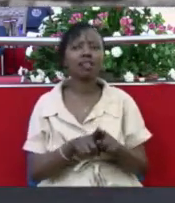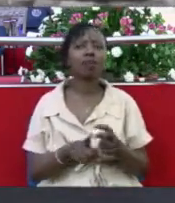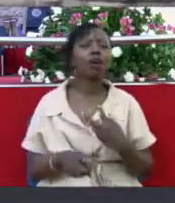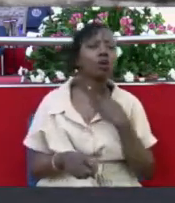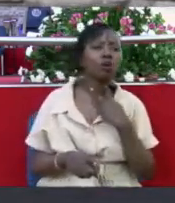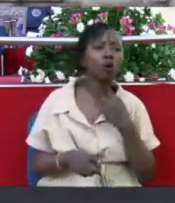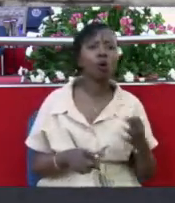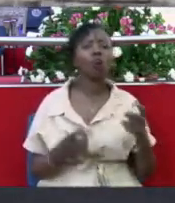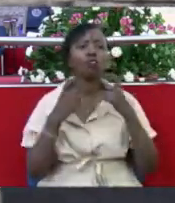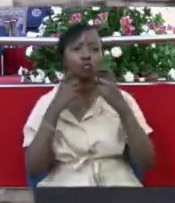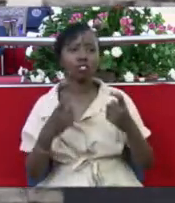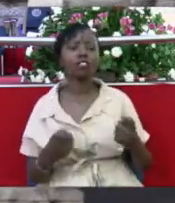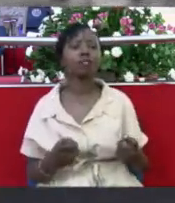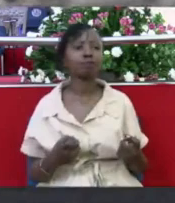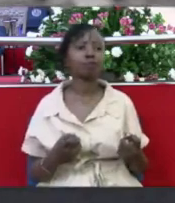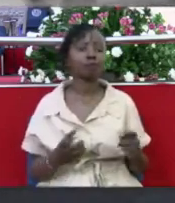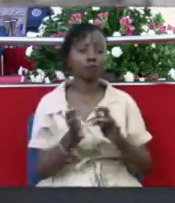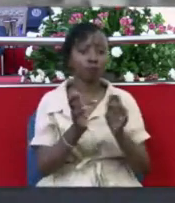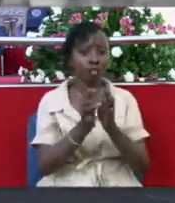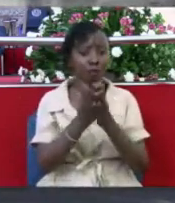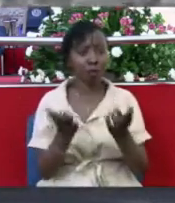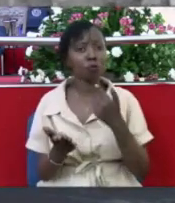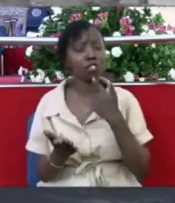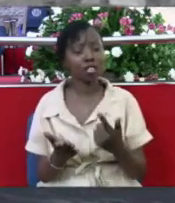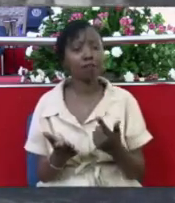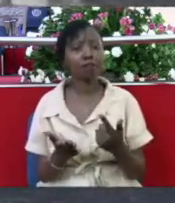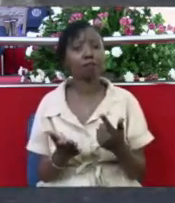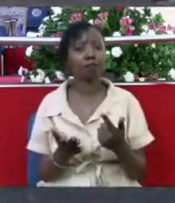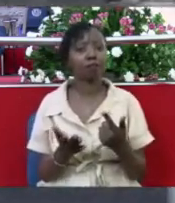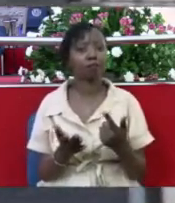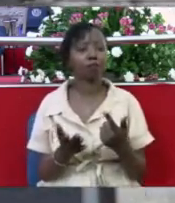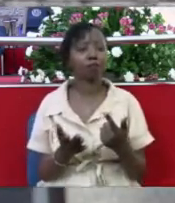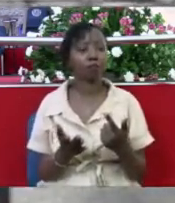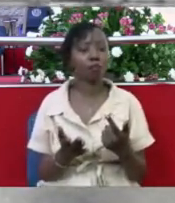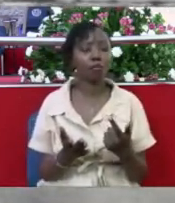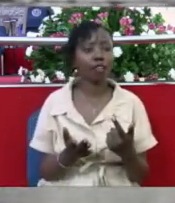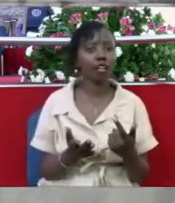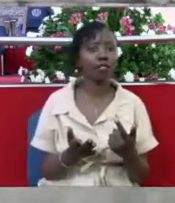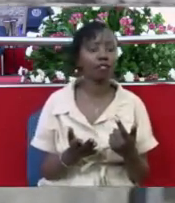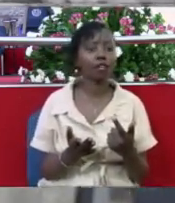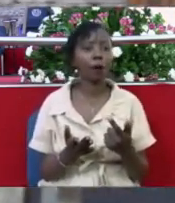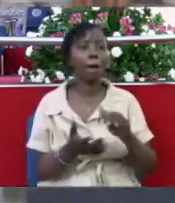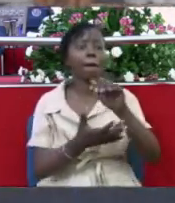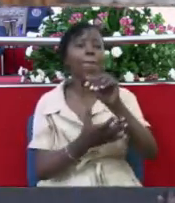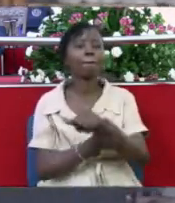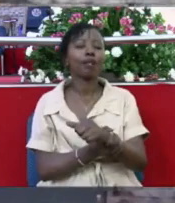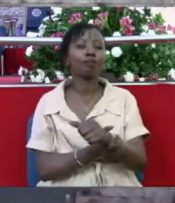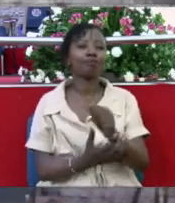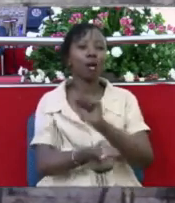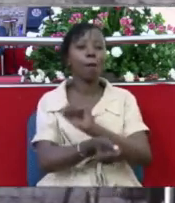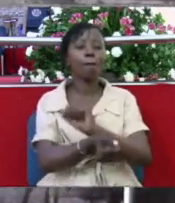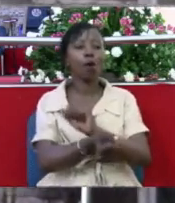ilikuwa mateka ya dhambi. The Bible says, Bile inasema, in the New Testament, Paul is speaking. Agano jipya Paulo anasema. And he's saying that